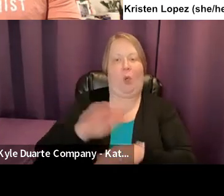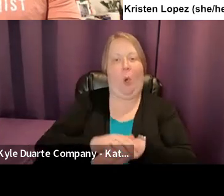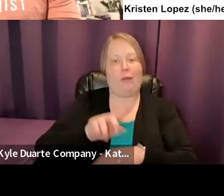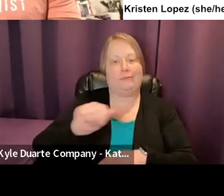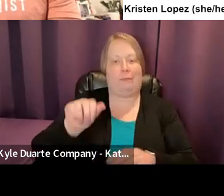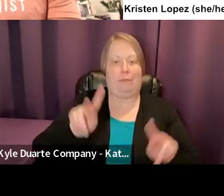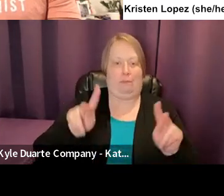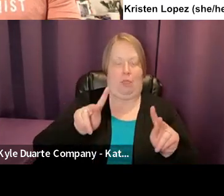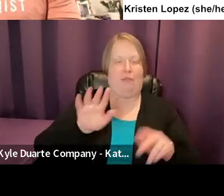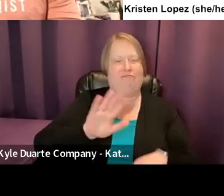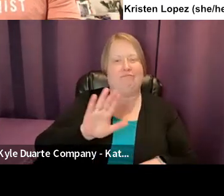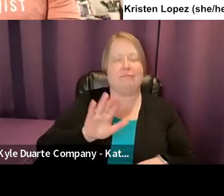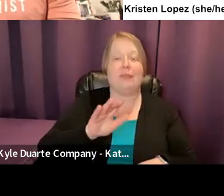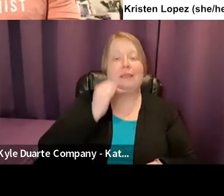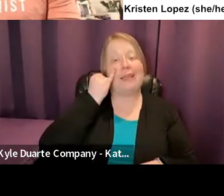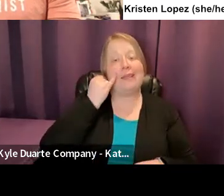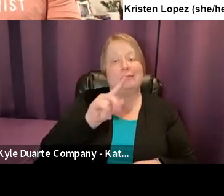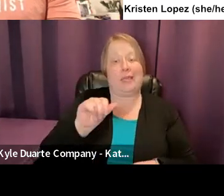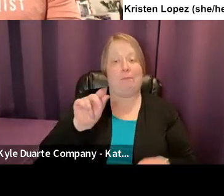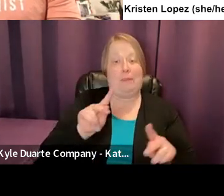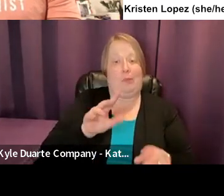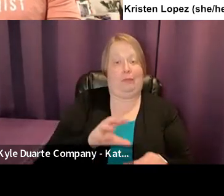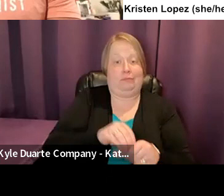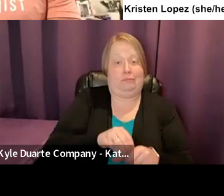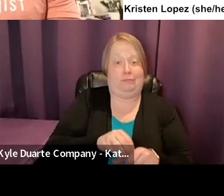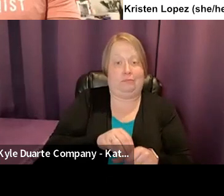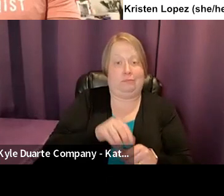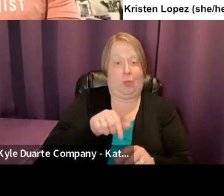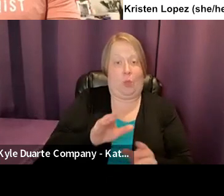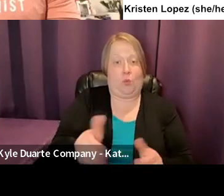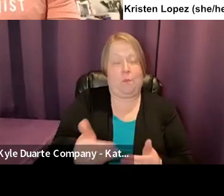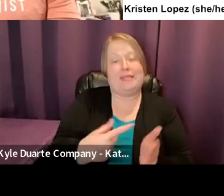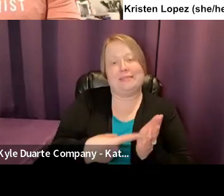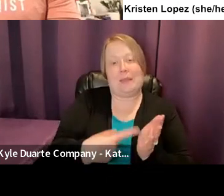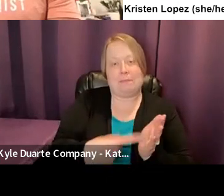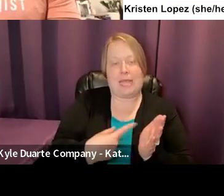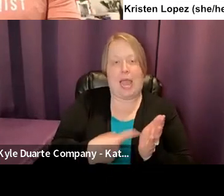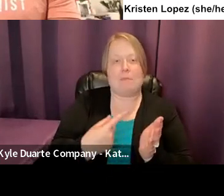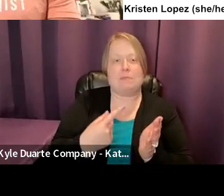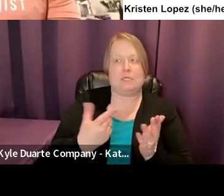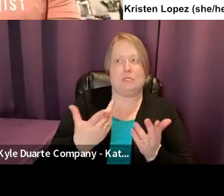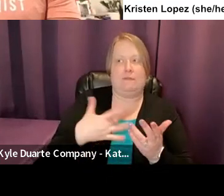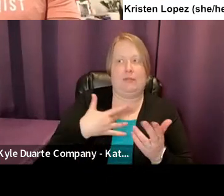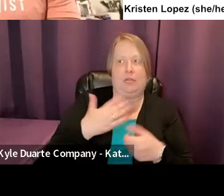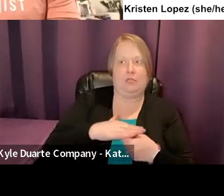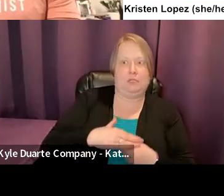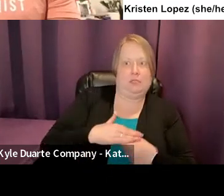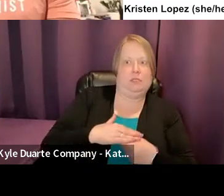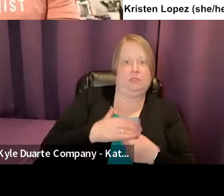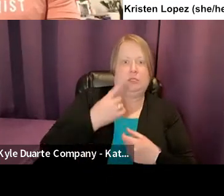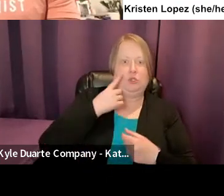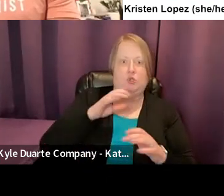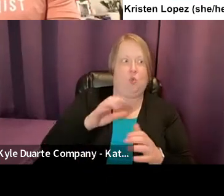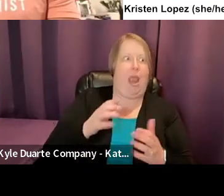When disabled people are in rooms, they are sometimes pressured into doing whatever to